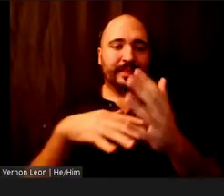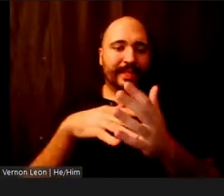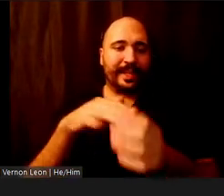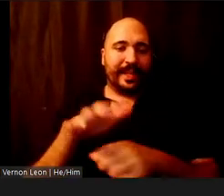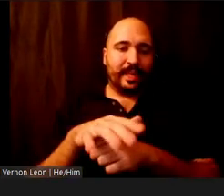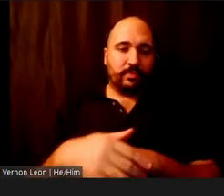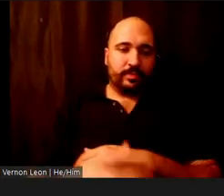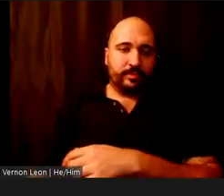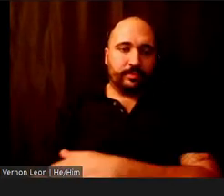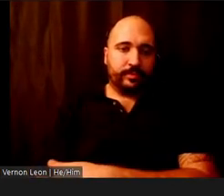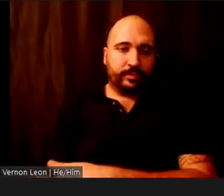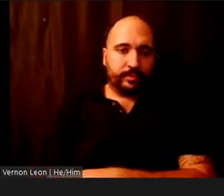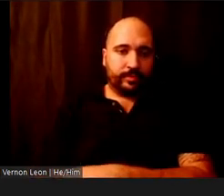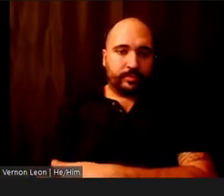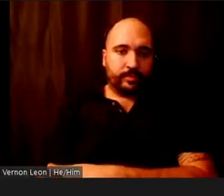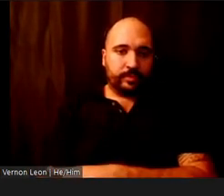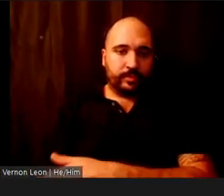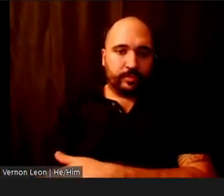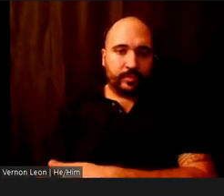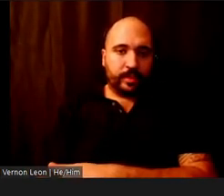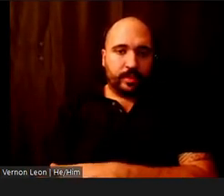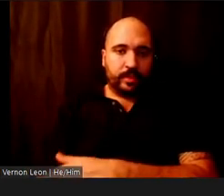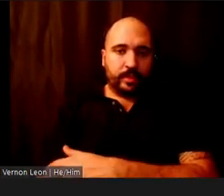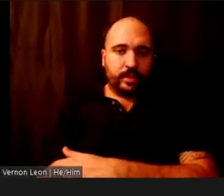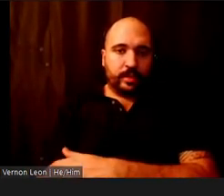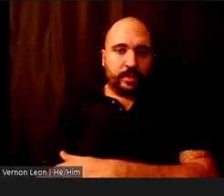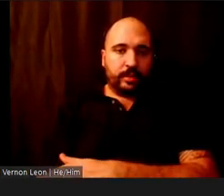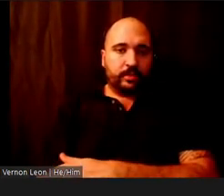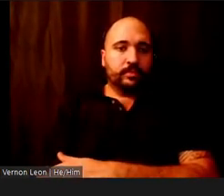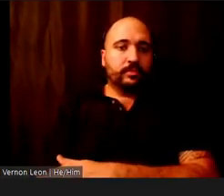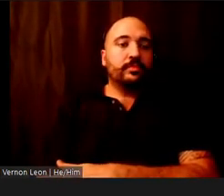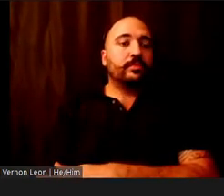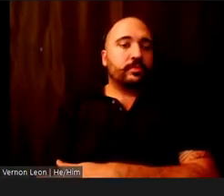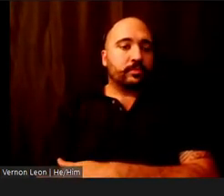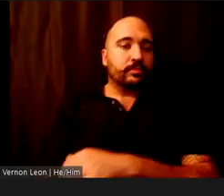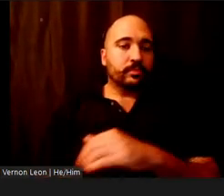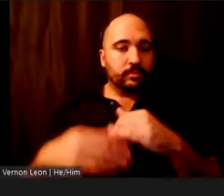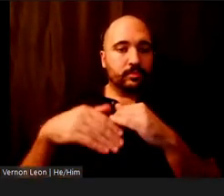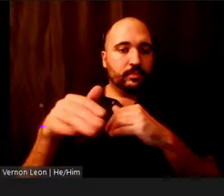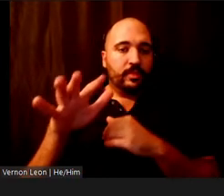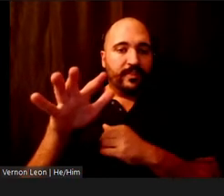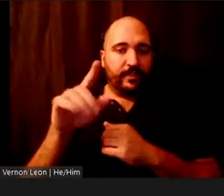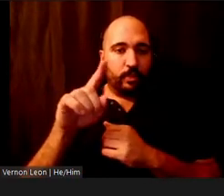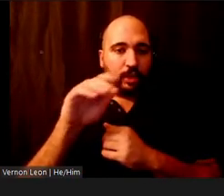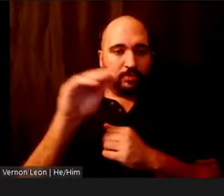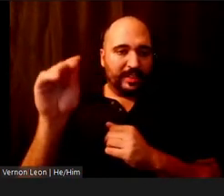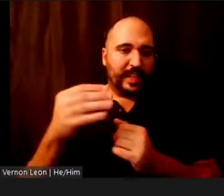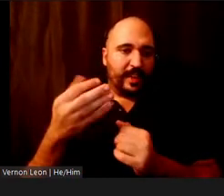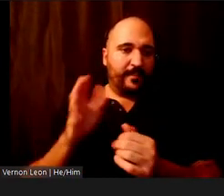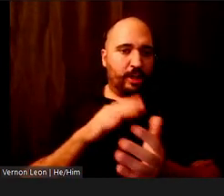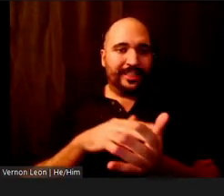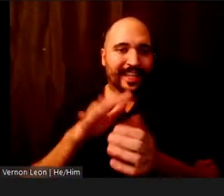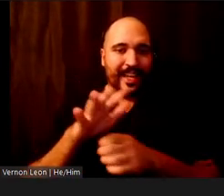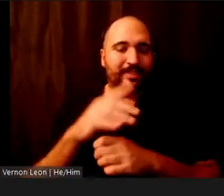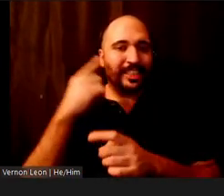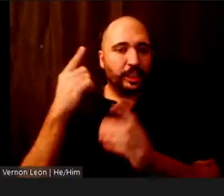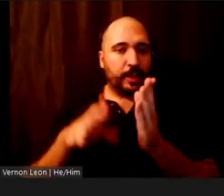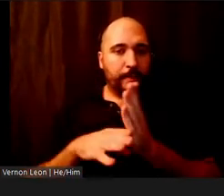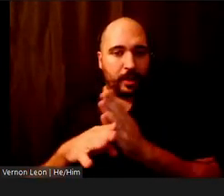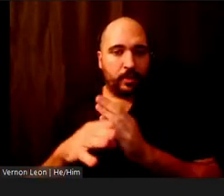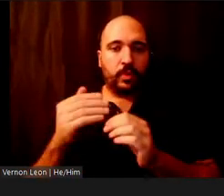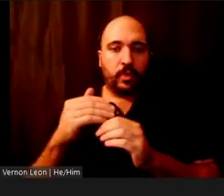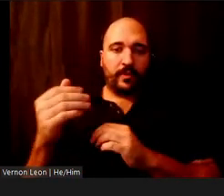As noted earlier, and as you can see in this table, over 51% of our study area population is considered minority, and over 12%